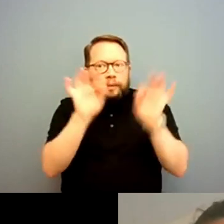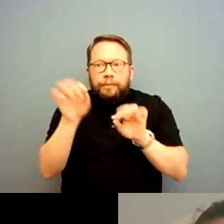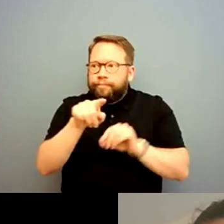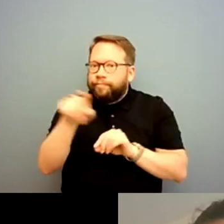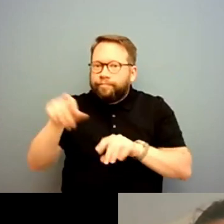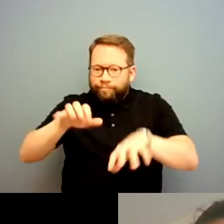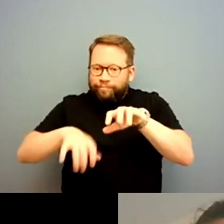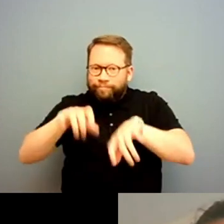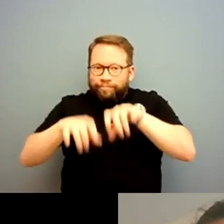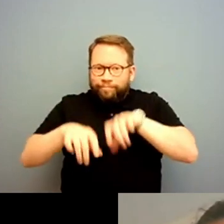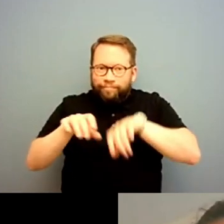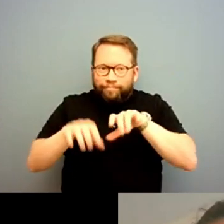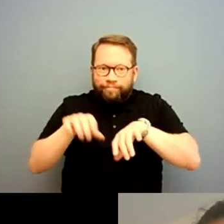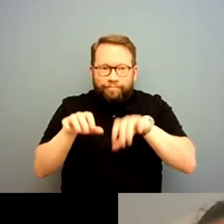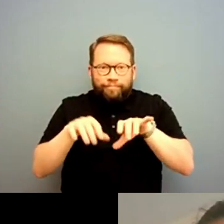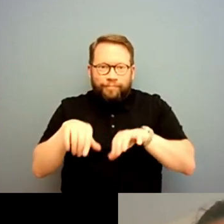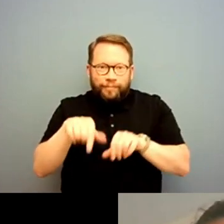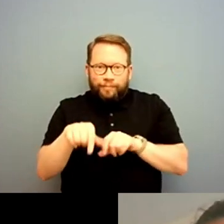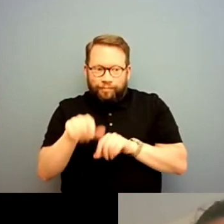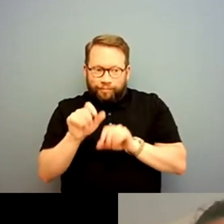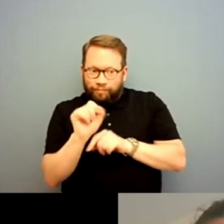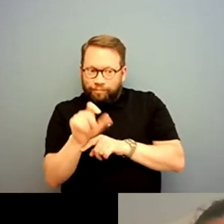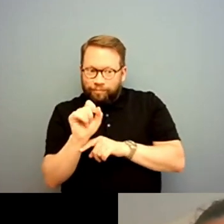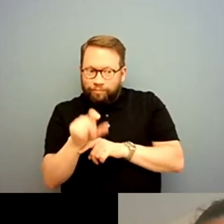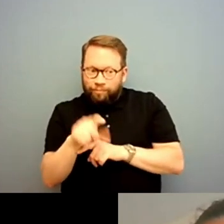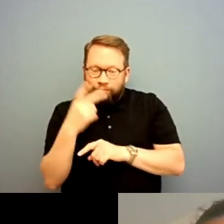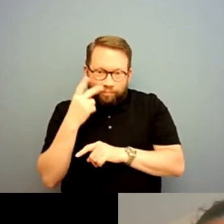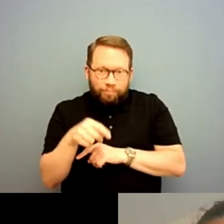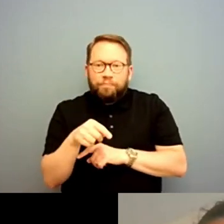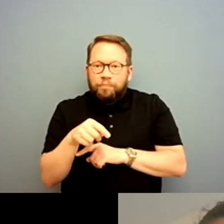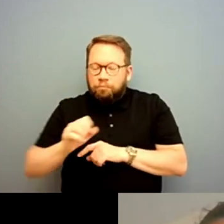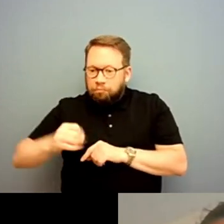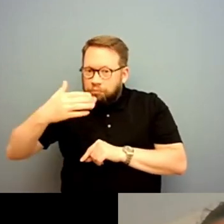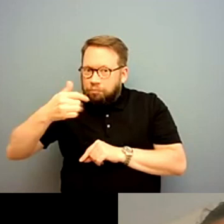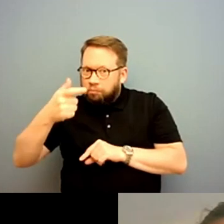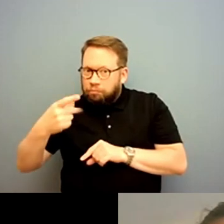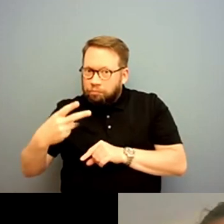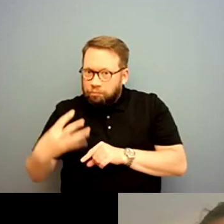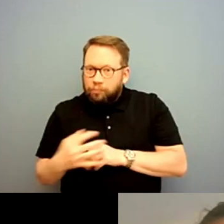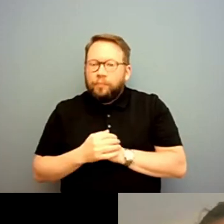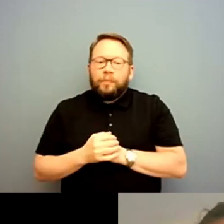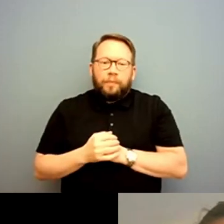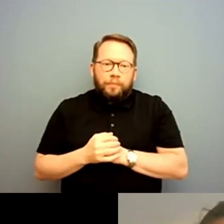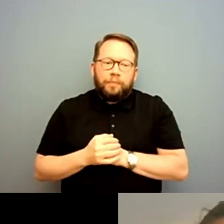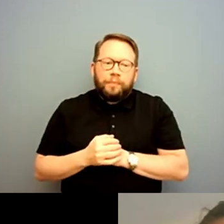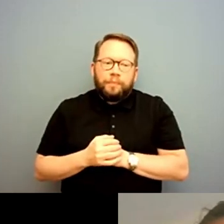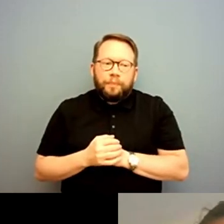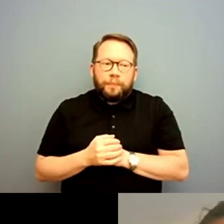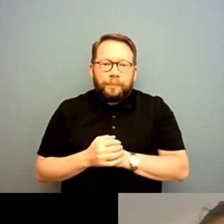the chat. I don't know if we have any as yet. I'll ask my colleague